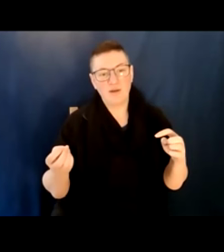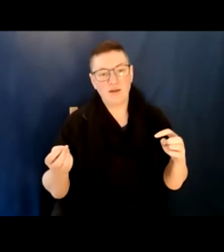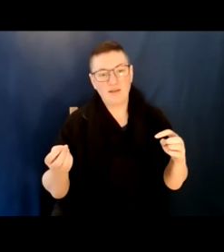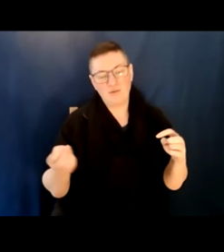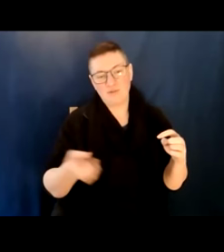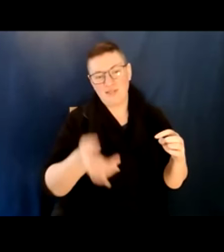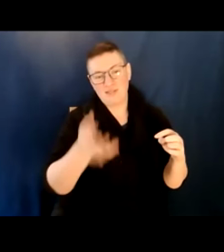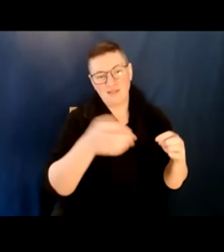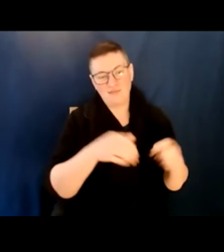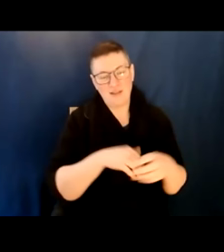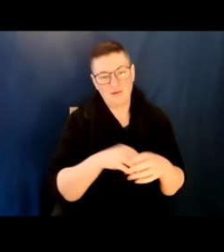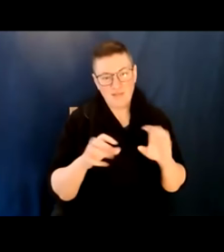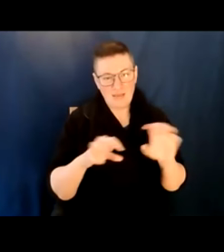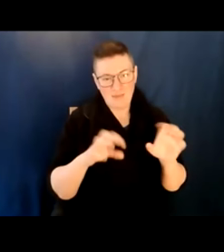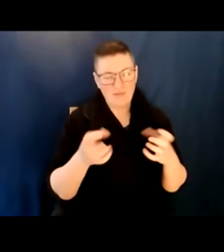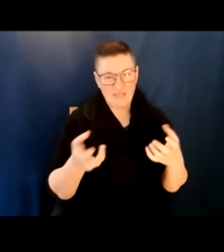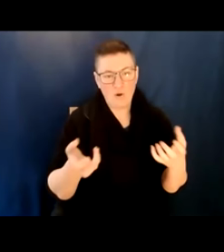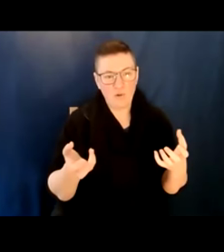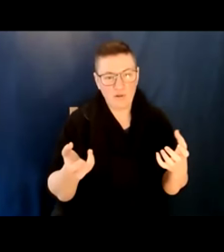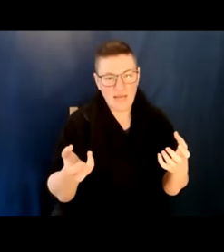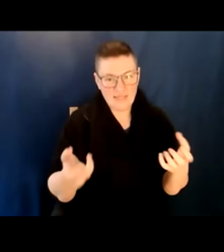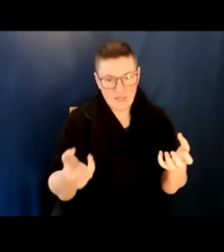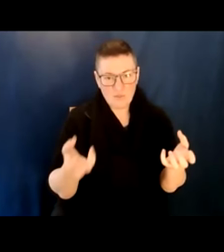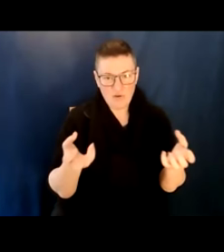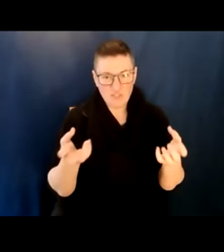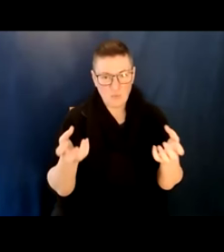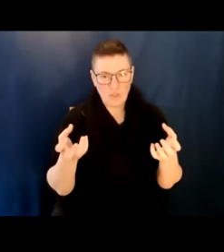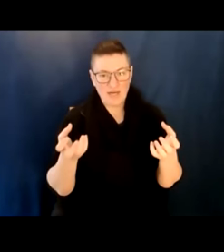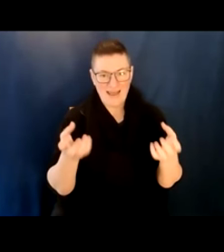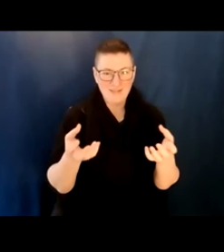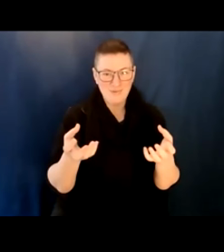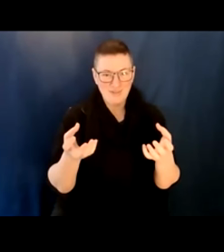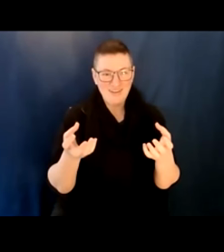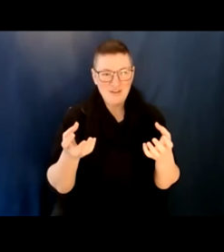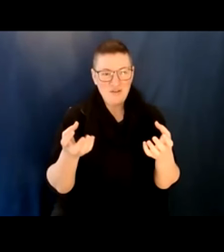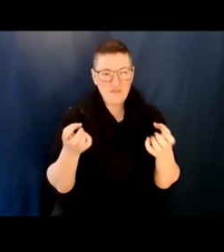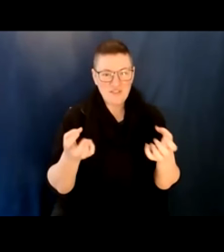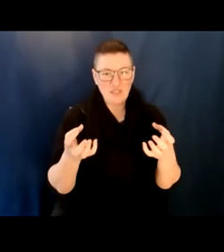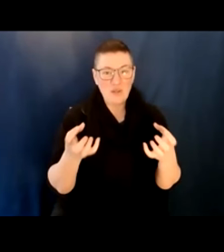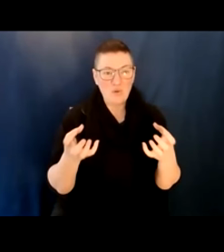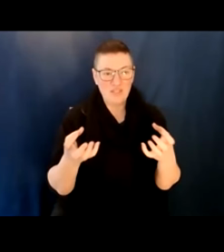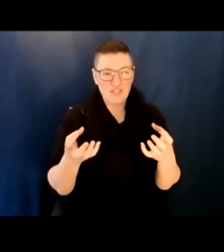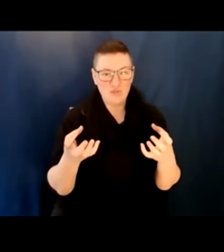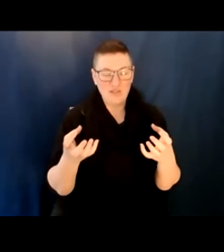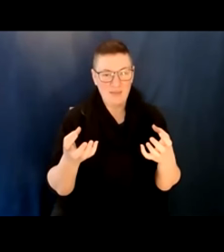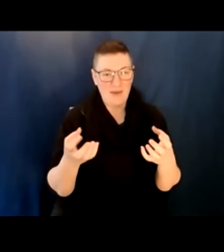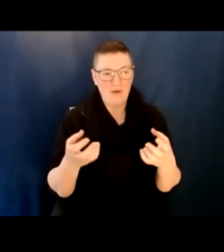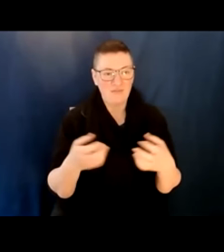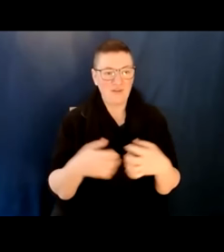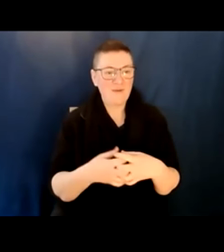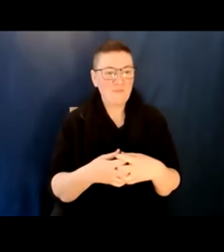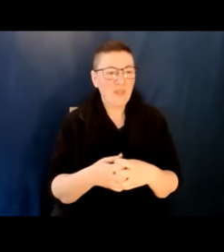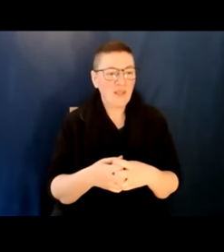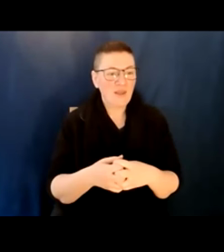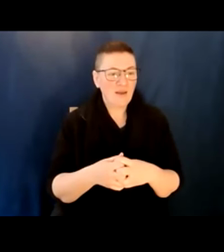So you can see this little fellow climbing out of a deep hole, as though depression were an actual physical hole that you could climb out